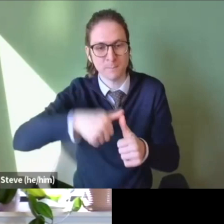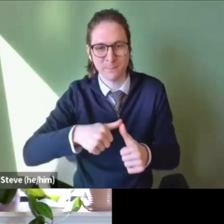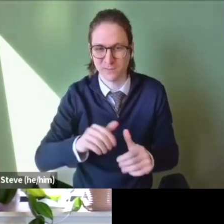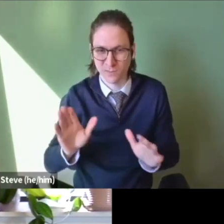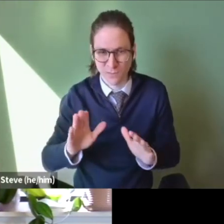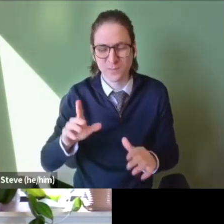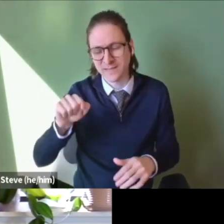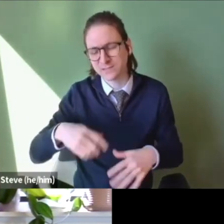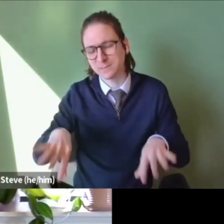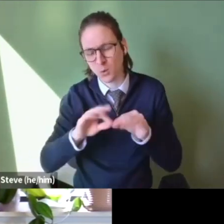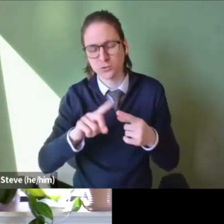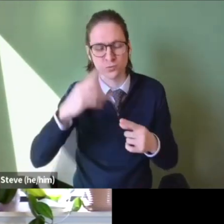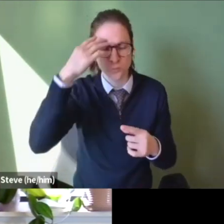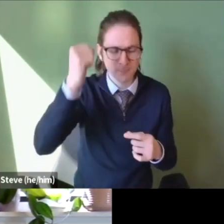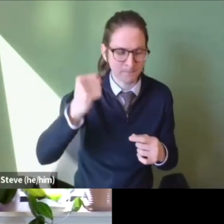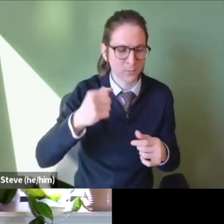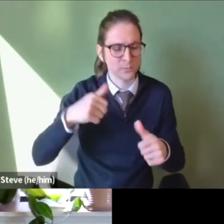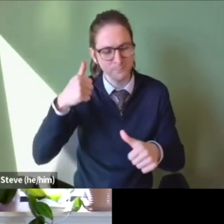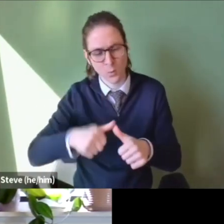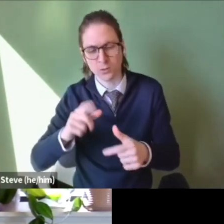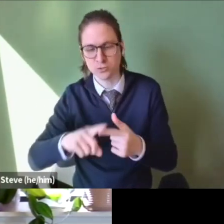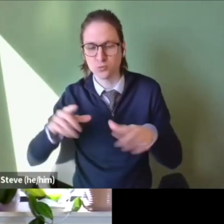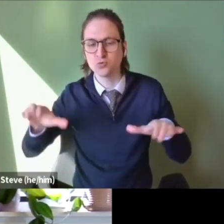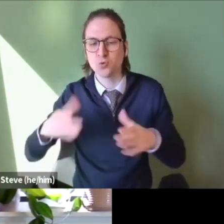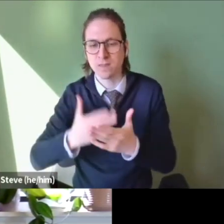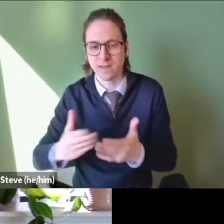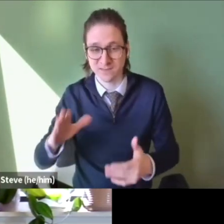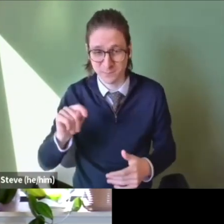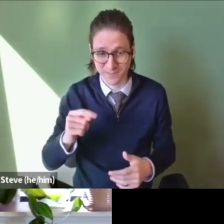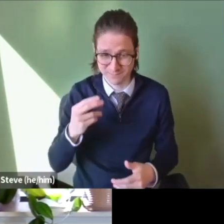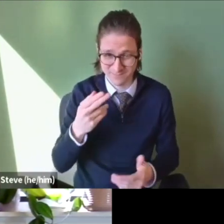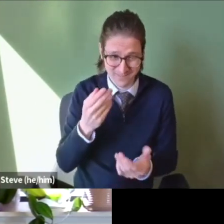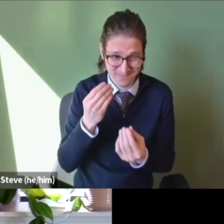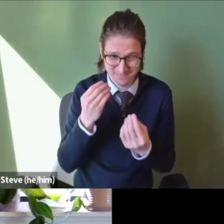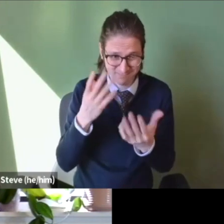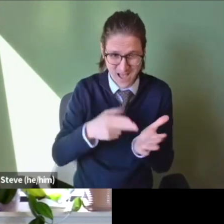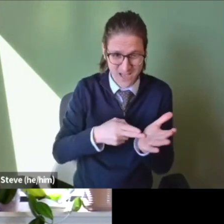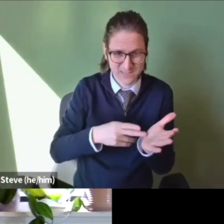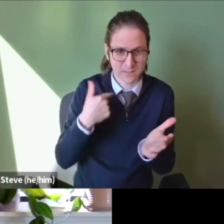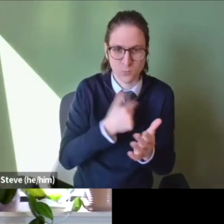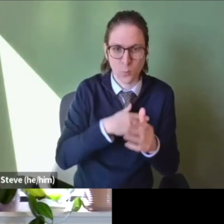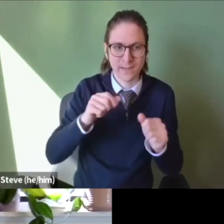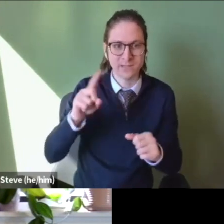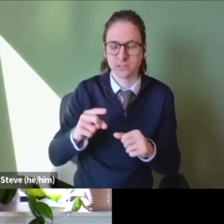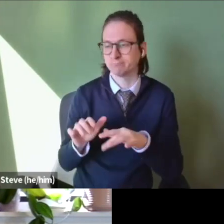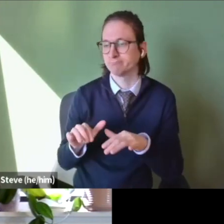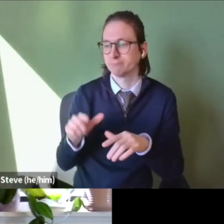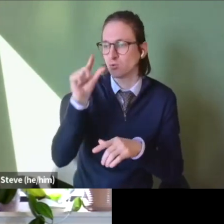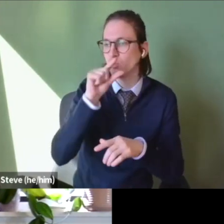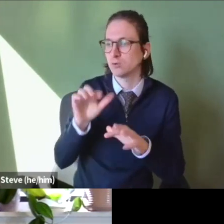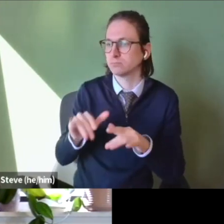things, but let's face it, you can go on Google and look up most of what you need to know, right? What you really need is to